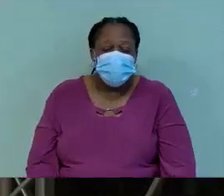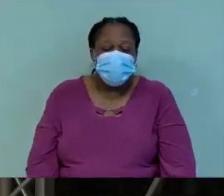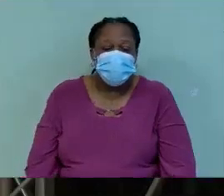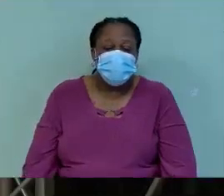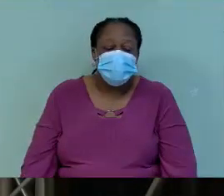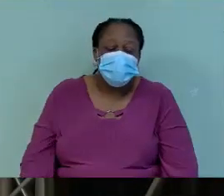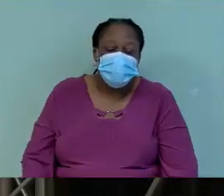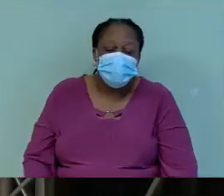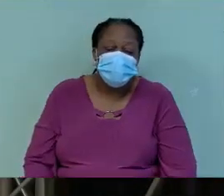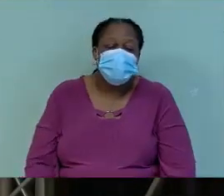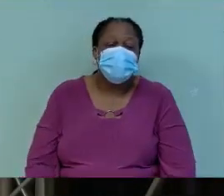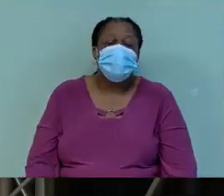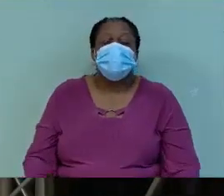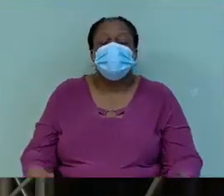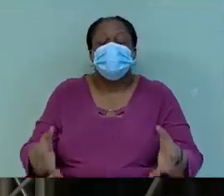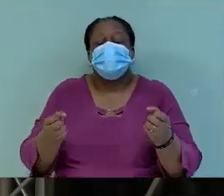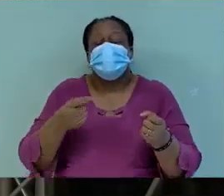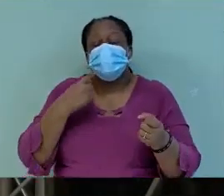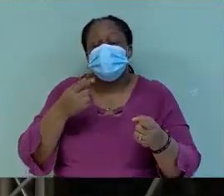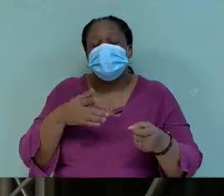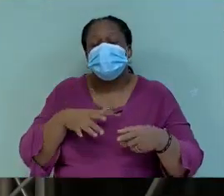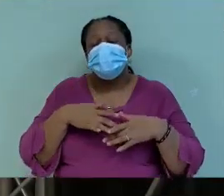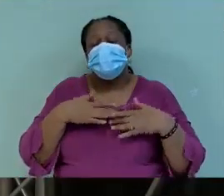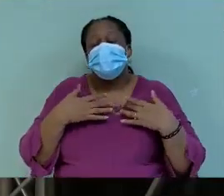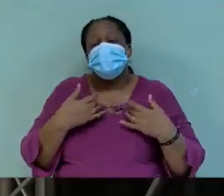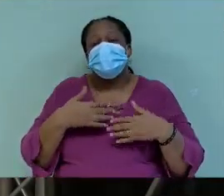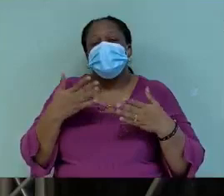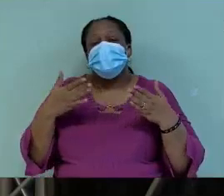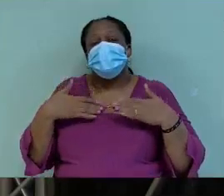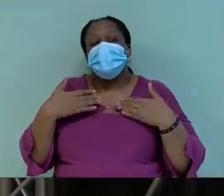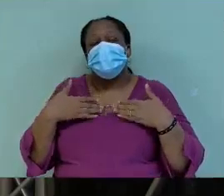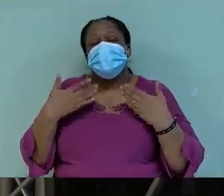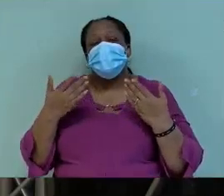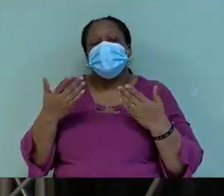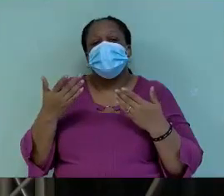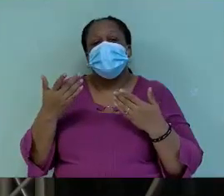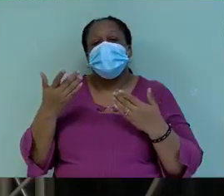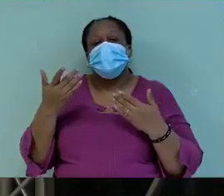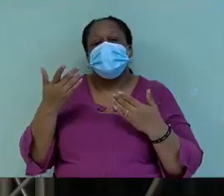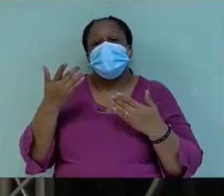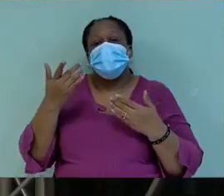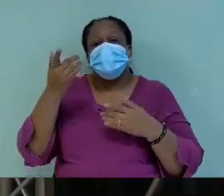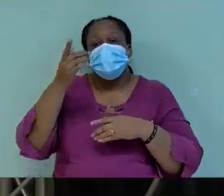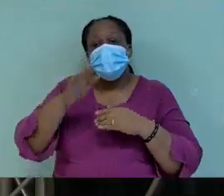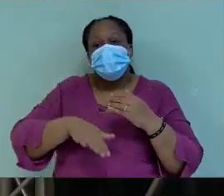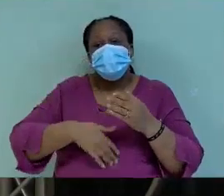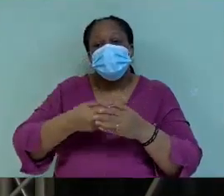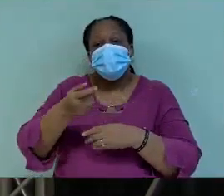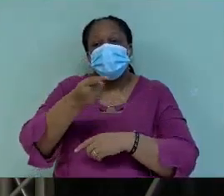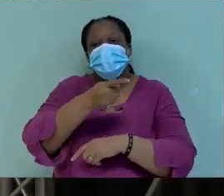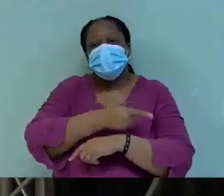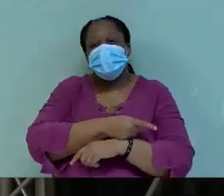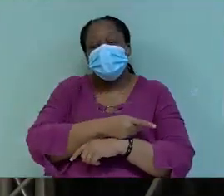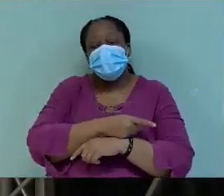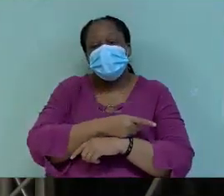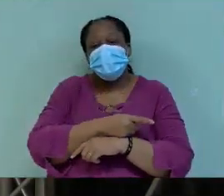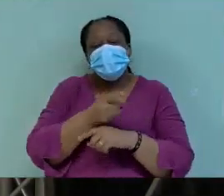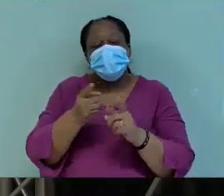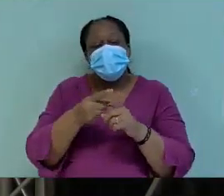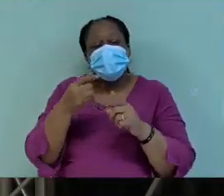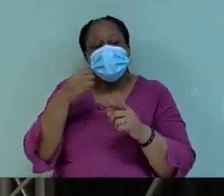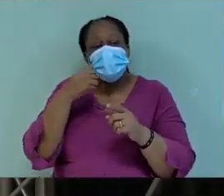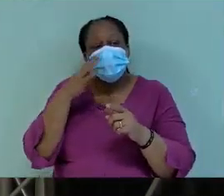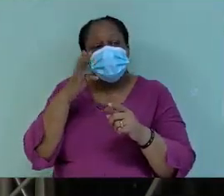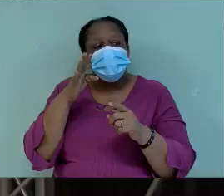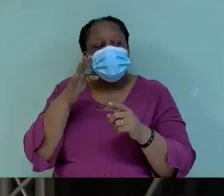a heartfelt happy birthday to Miss Ophelia Blanchard, who is coordinator of